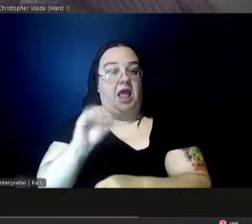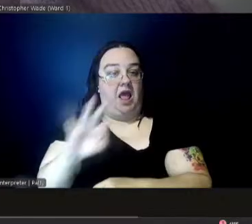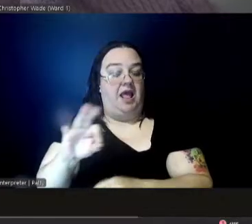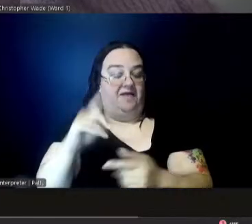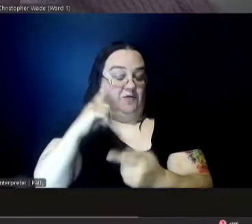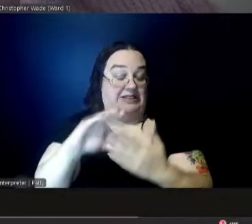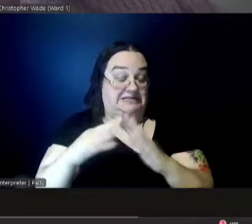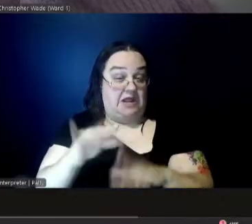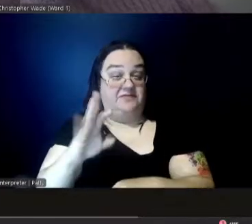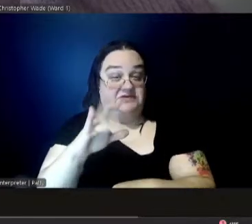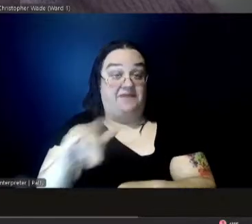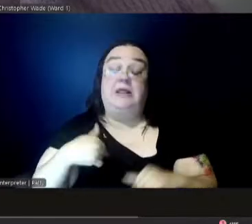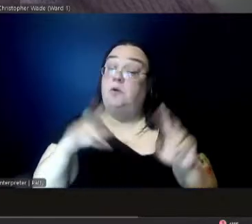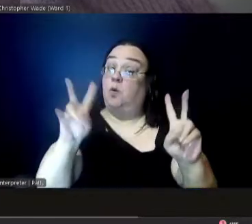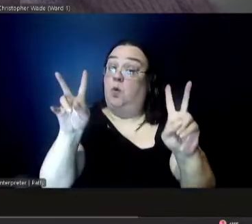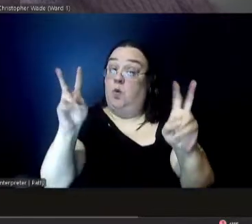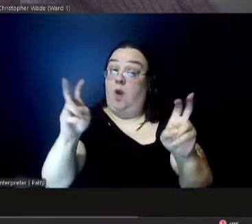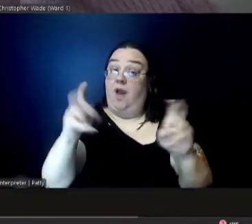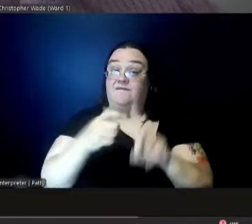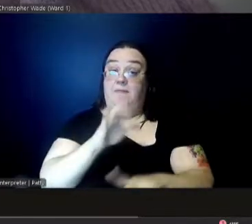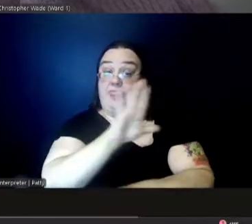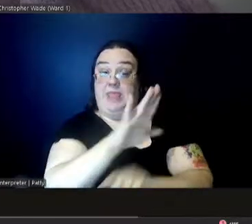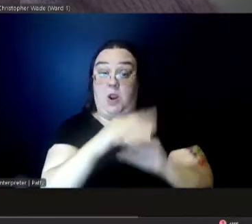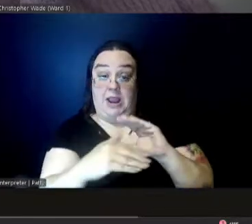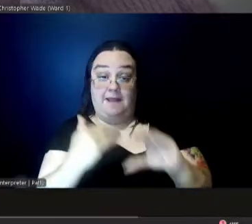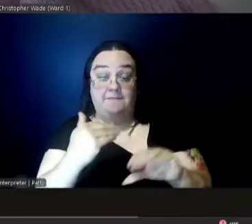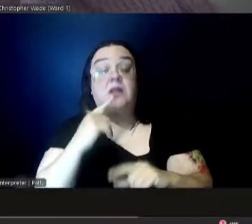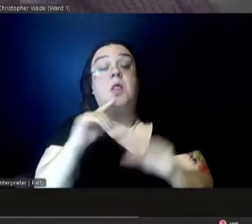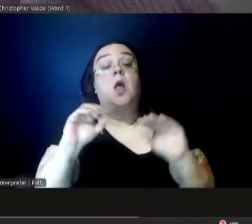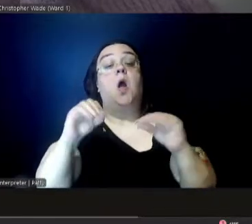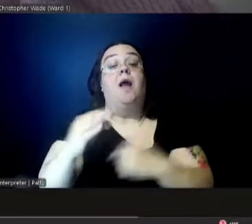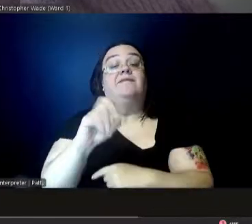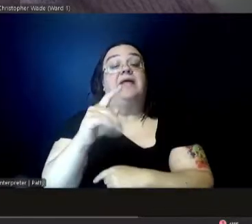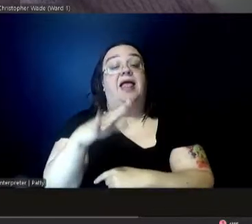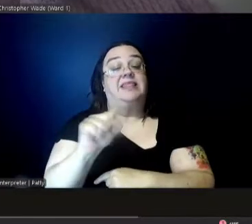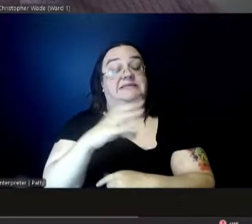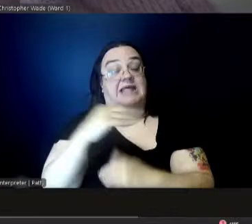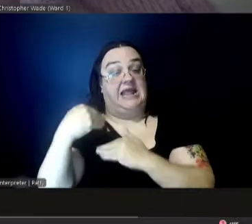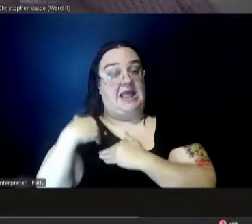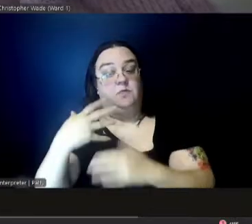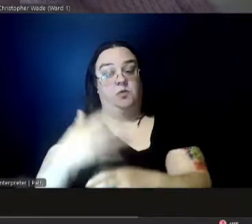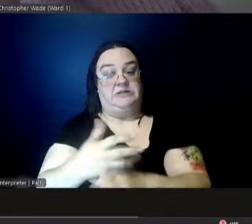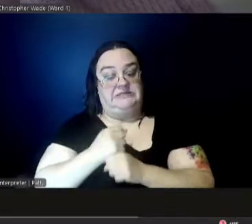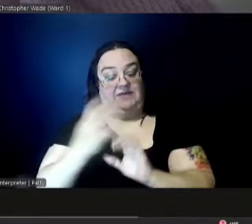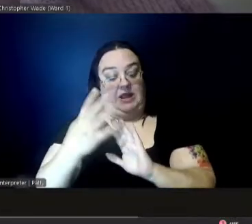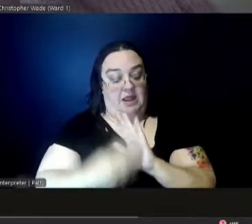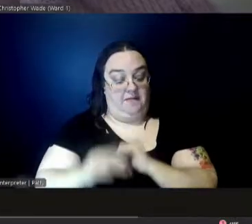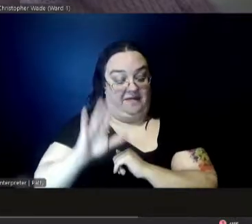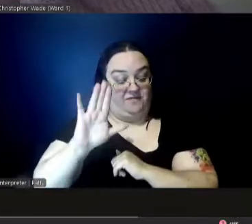quote from their email, "The Office of Ethics and Accountability has received a copy of your